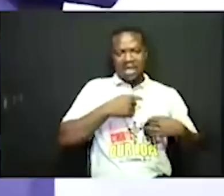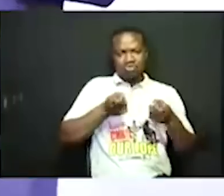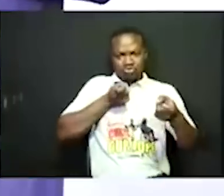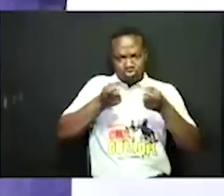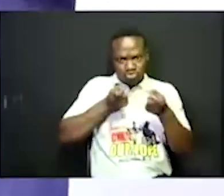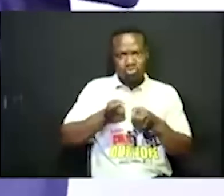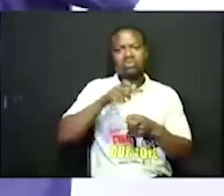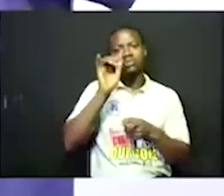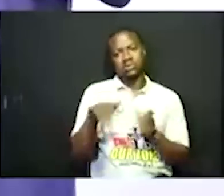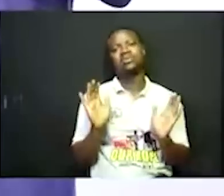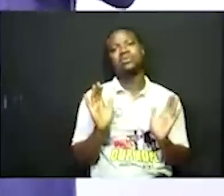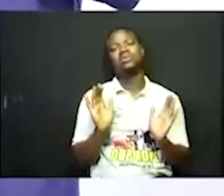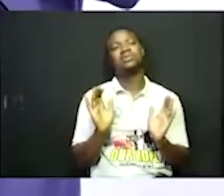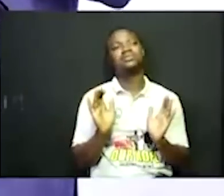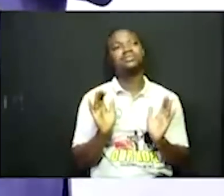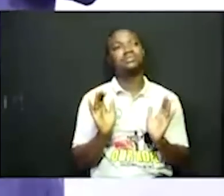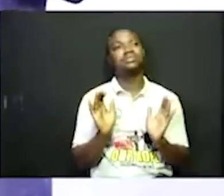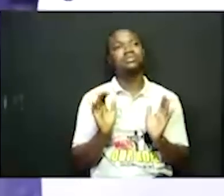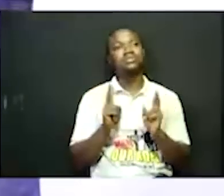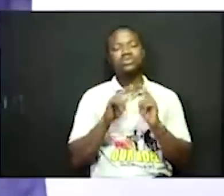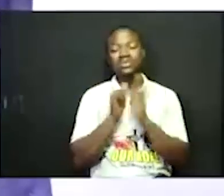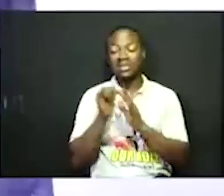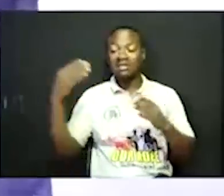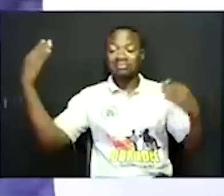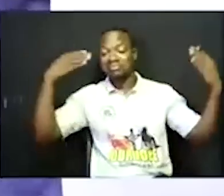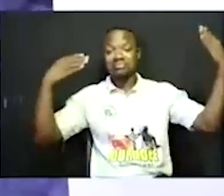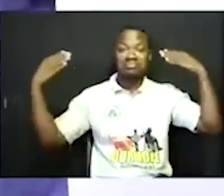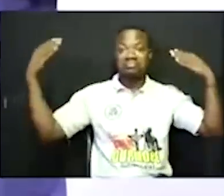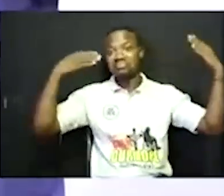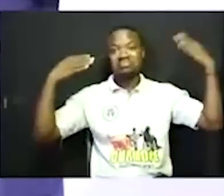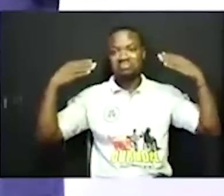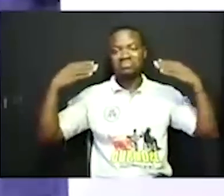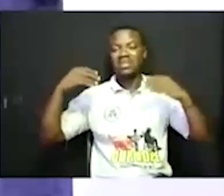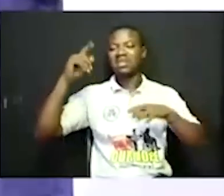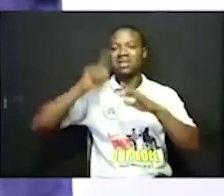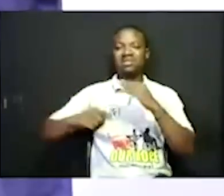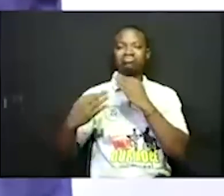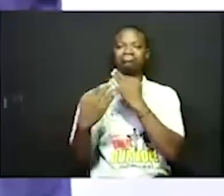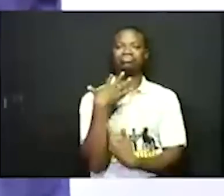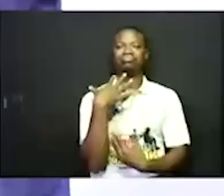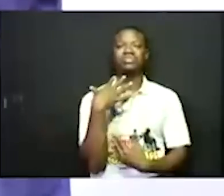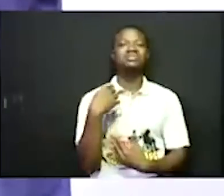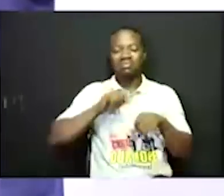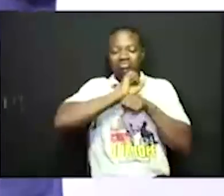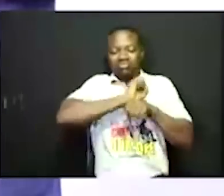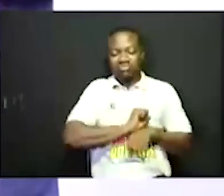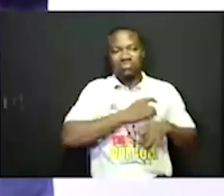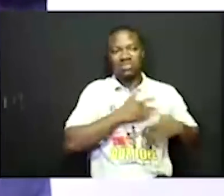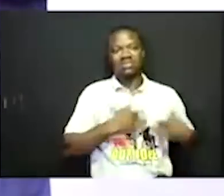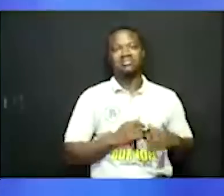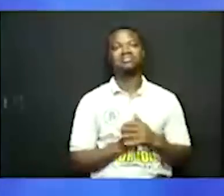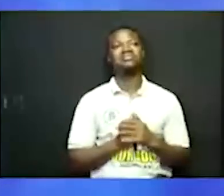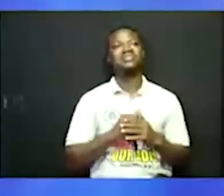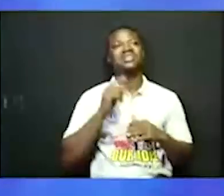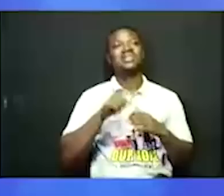hye me ho so wo ho no, e ye makuma. So that these offenses will not have negative effect on my heart. I'll see you